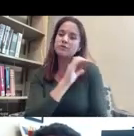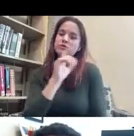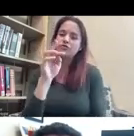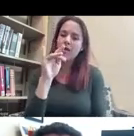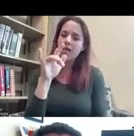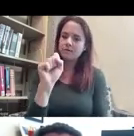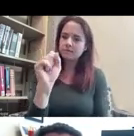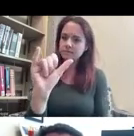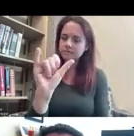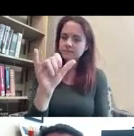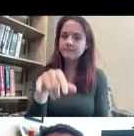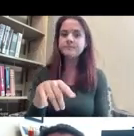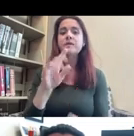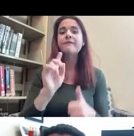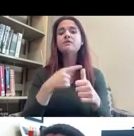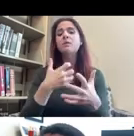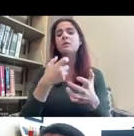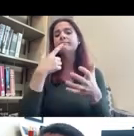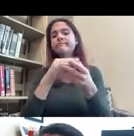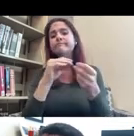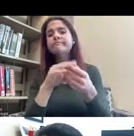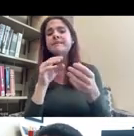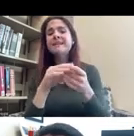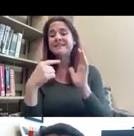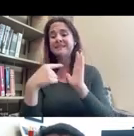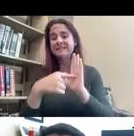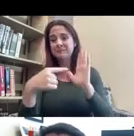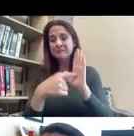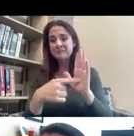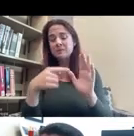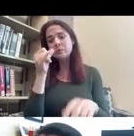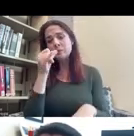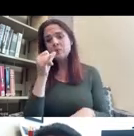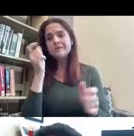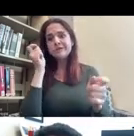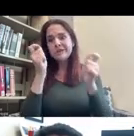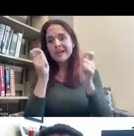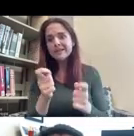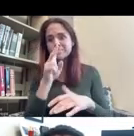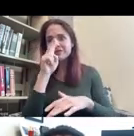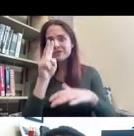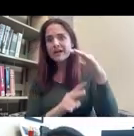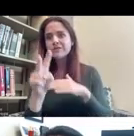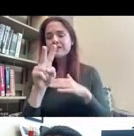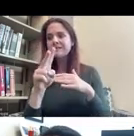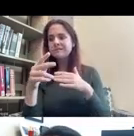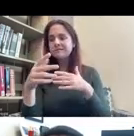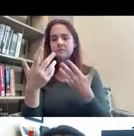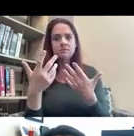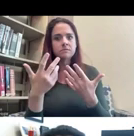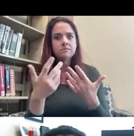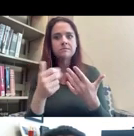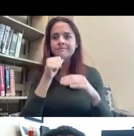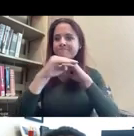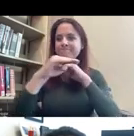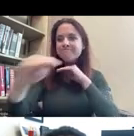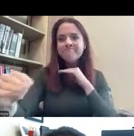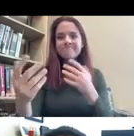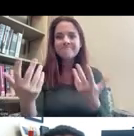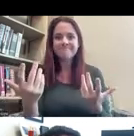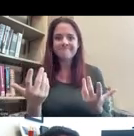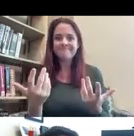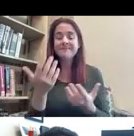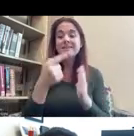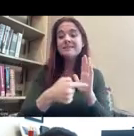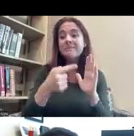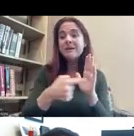first talk about the fact that symptoms change and trajectories are fluid. So sometimes symptoms can be